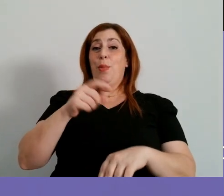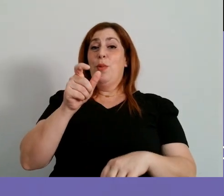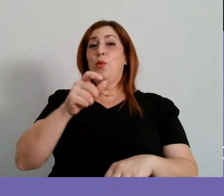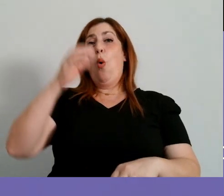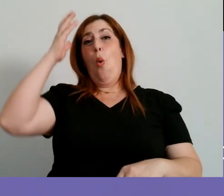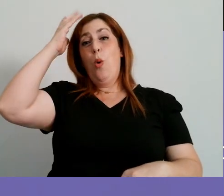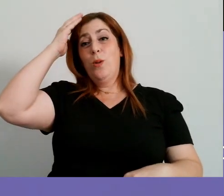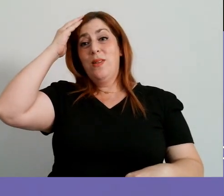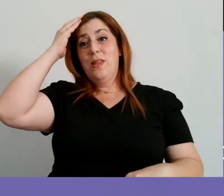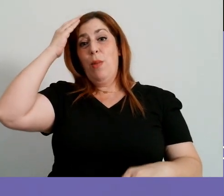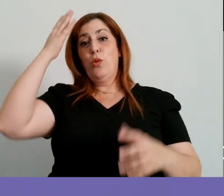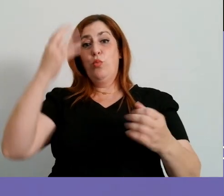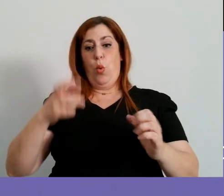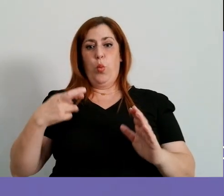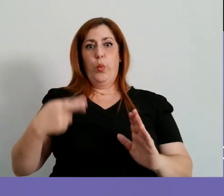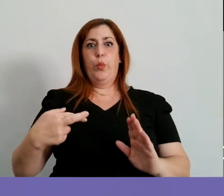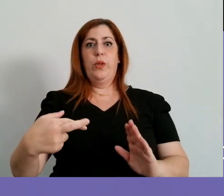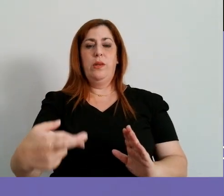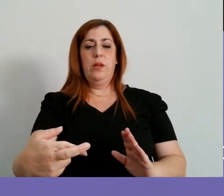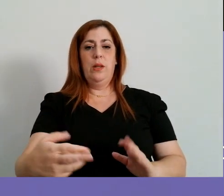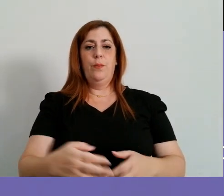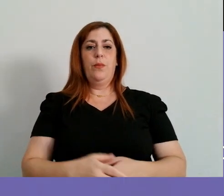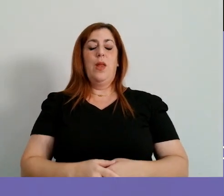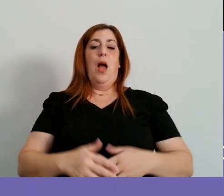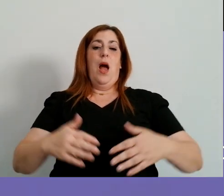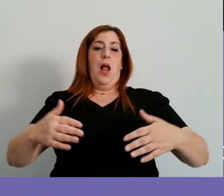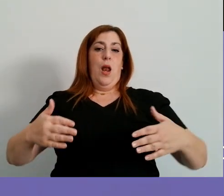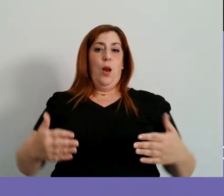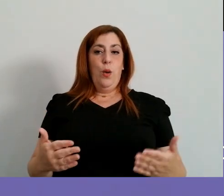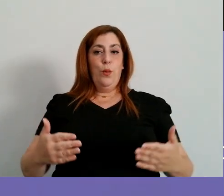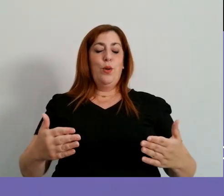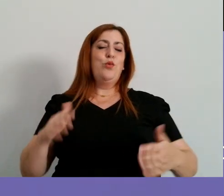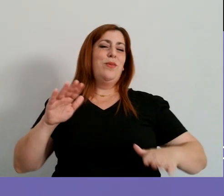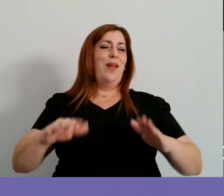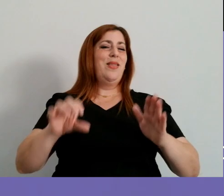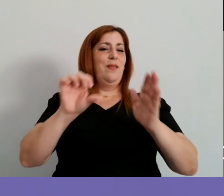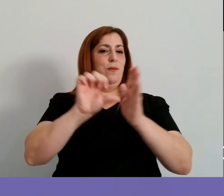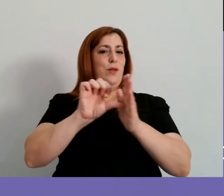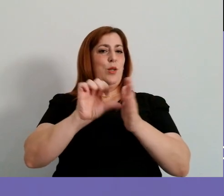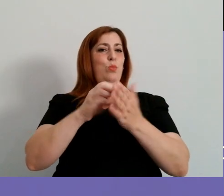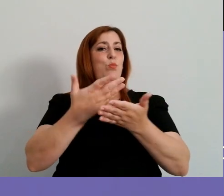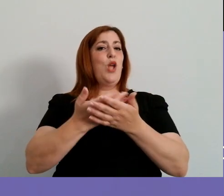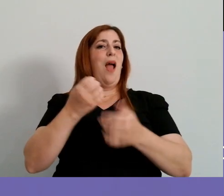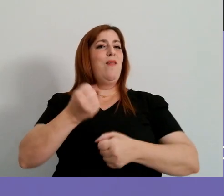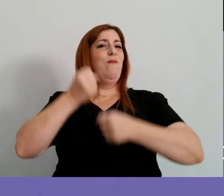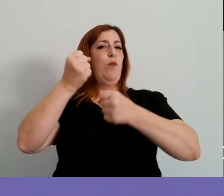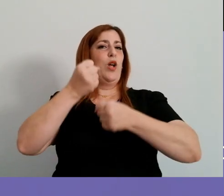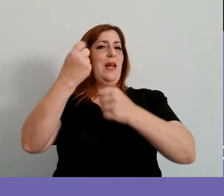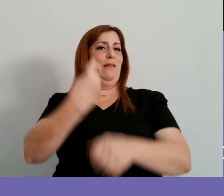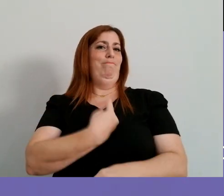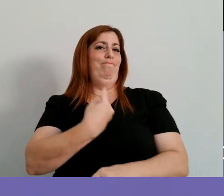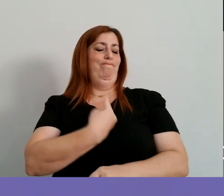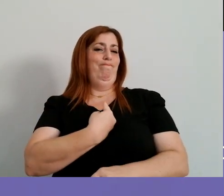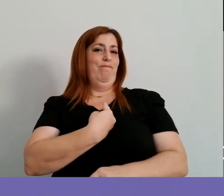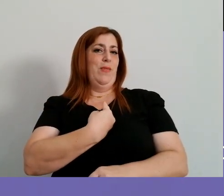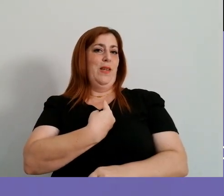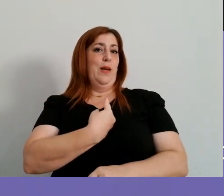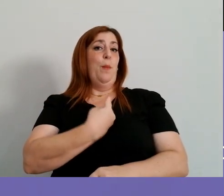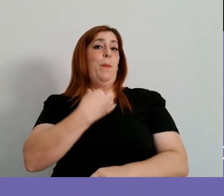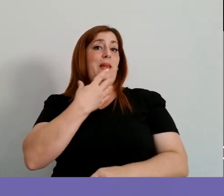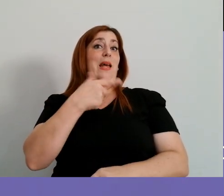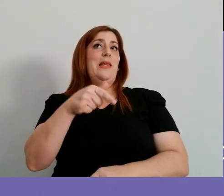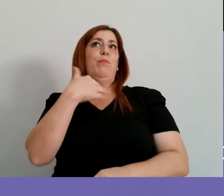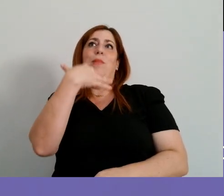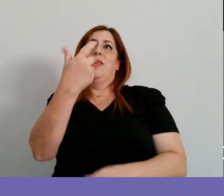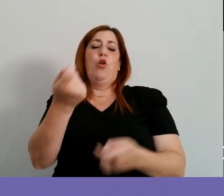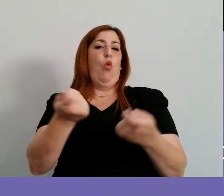autistic person. So it can make it even more difficult to advocate for yourself as well when you're in these environments.